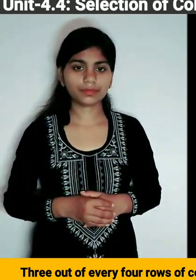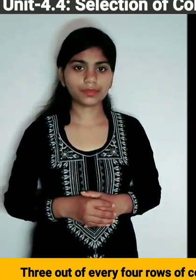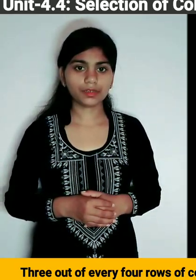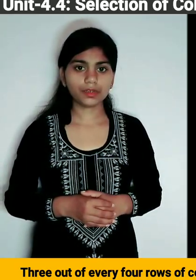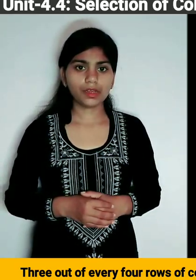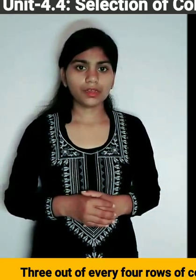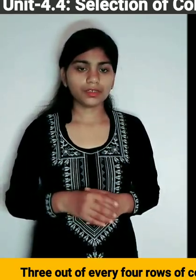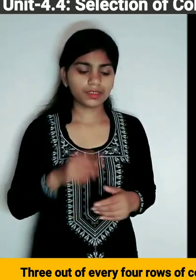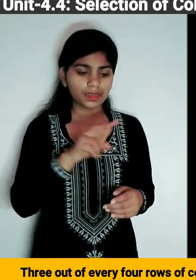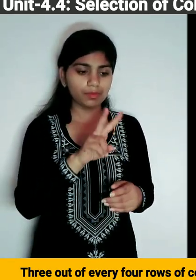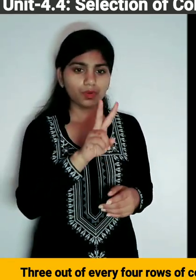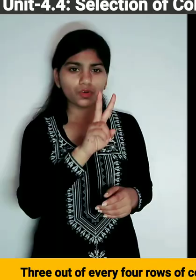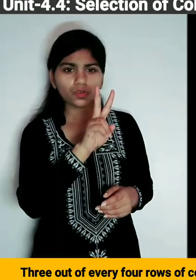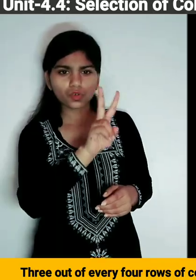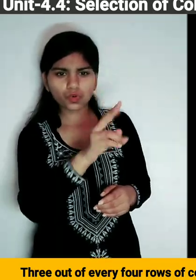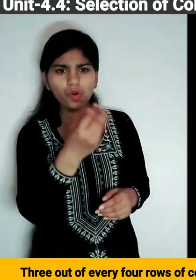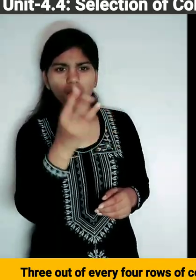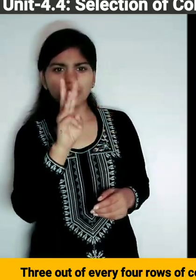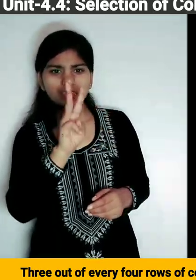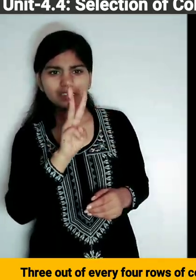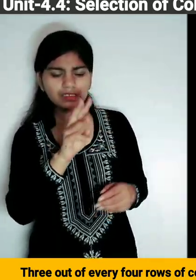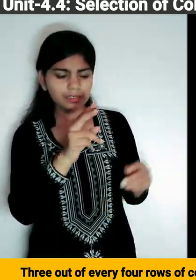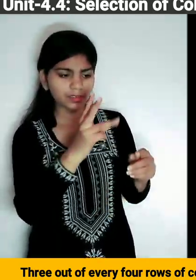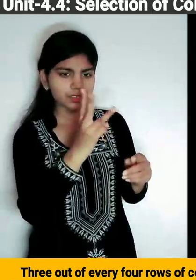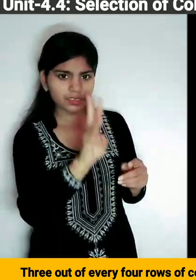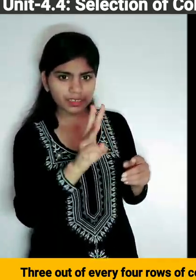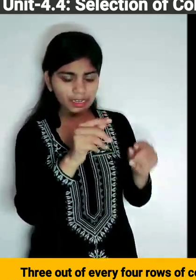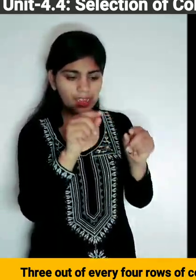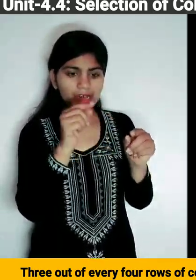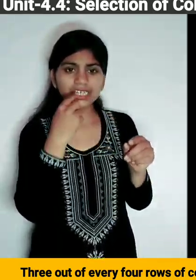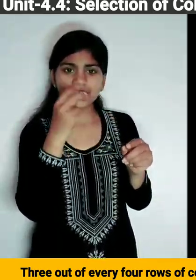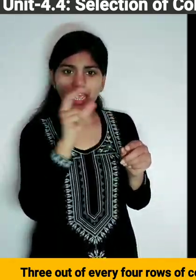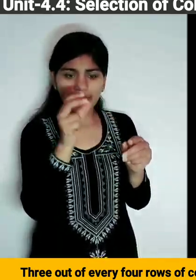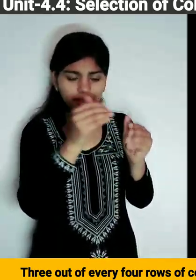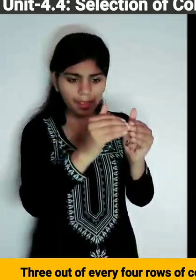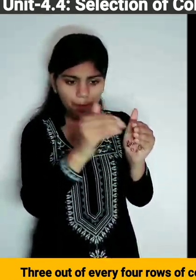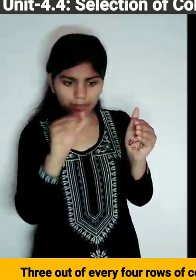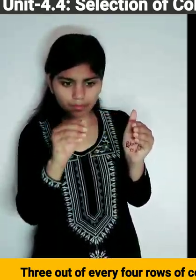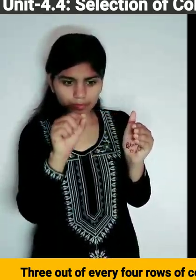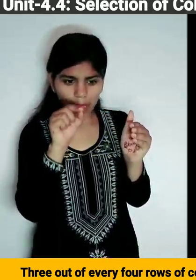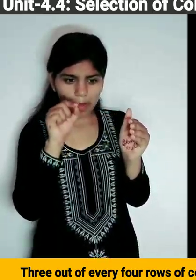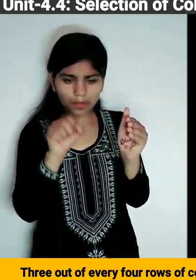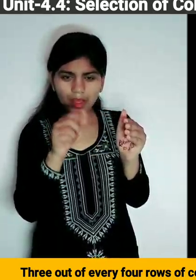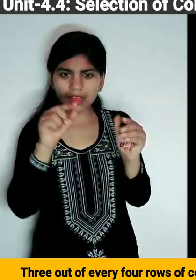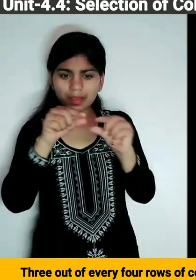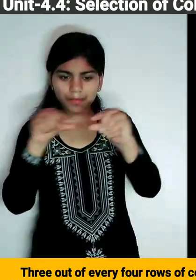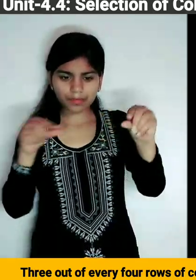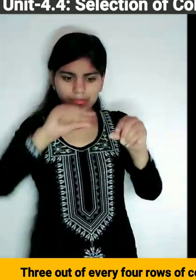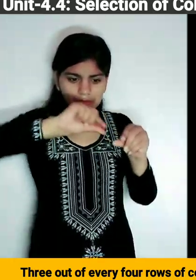2 out of 3 eggs are destroyed in each of the remaining rows.